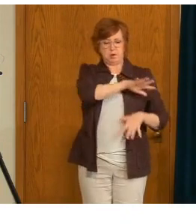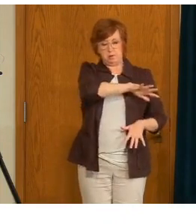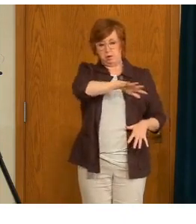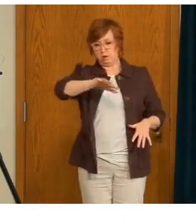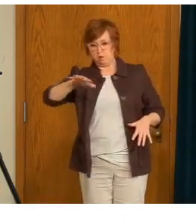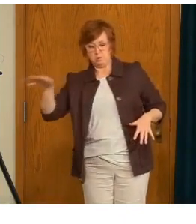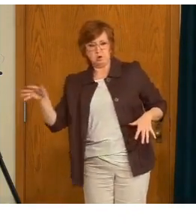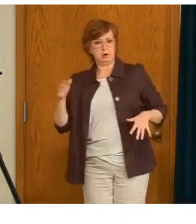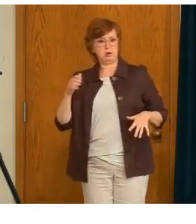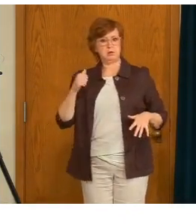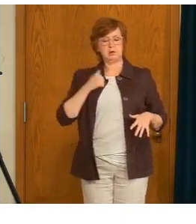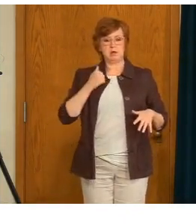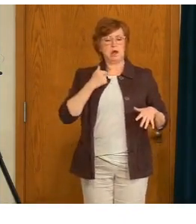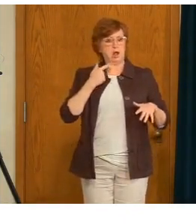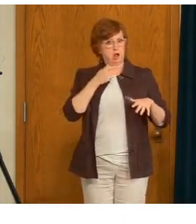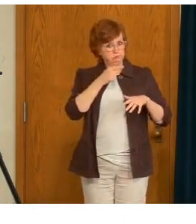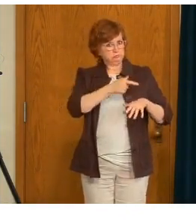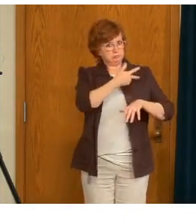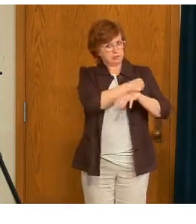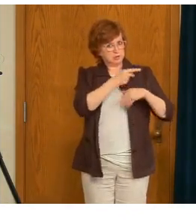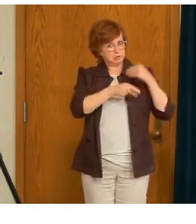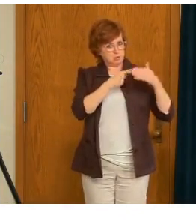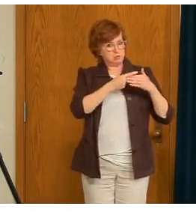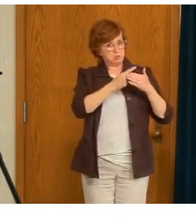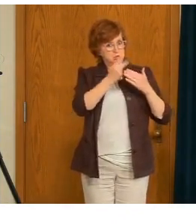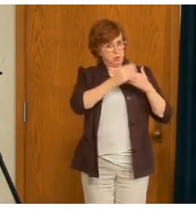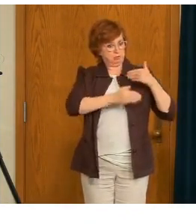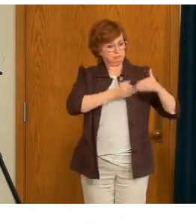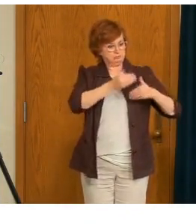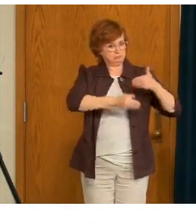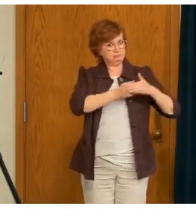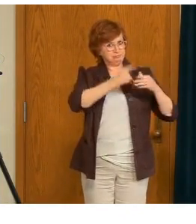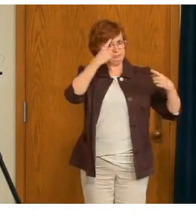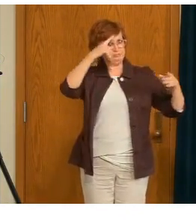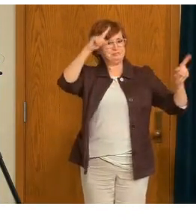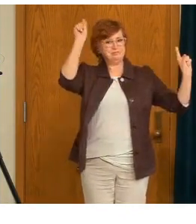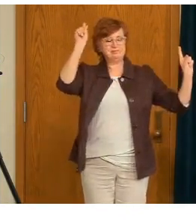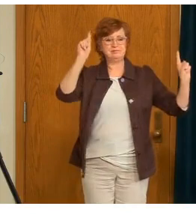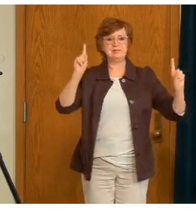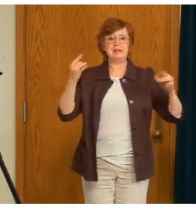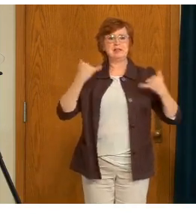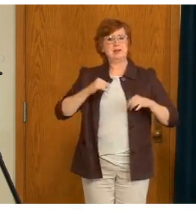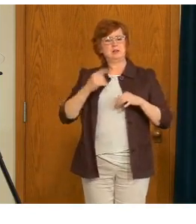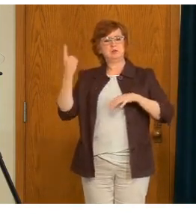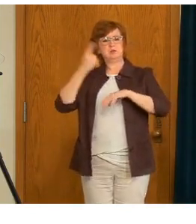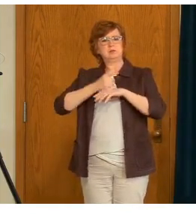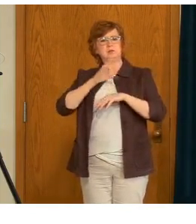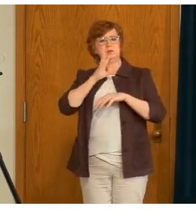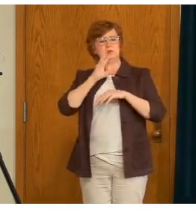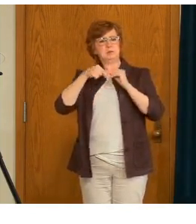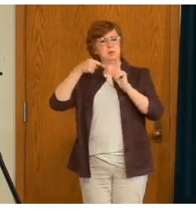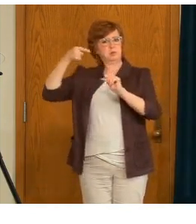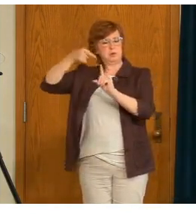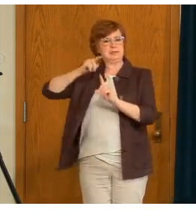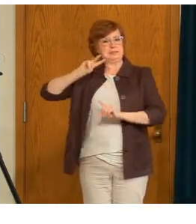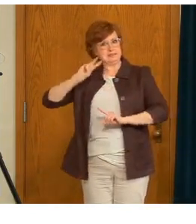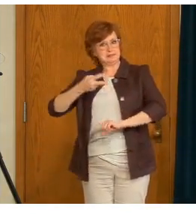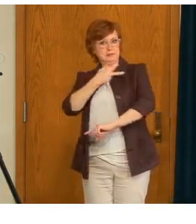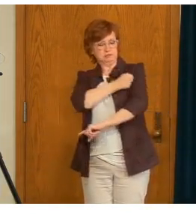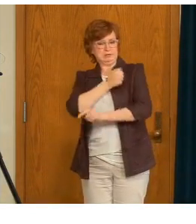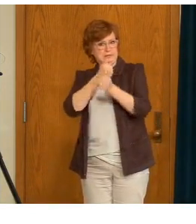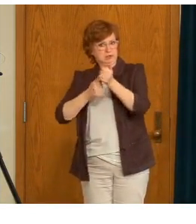incredible progress. Today, we want to let everyone know the next step about second doses, and also how we